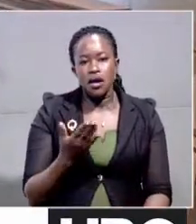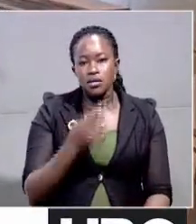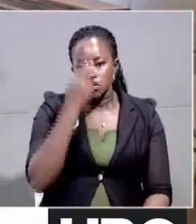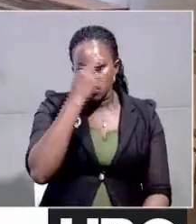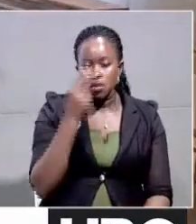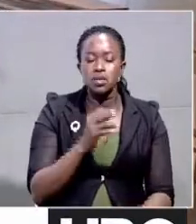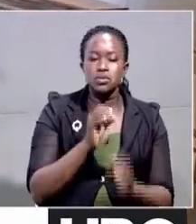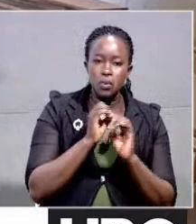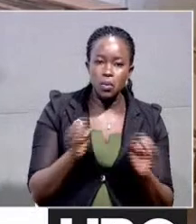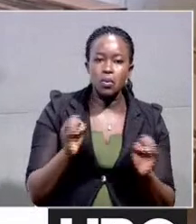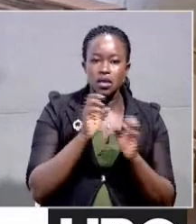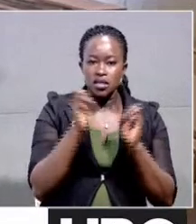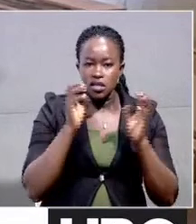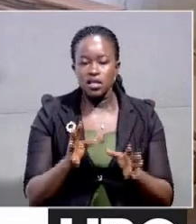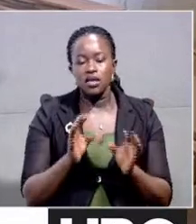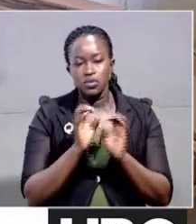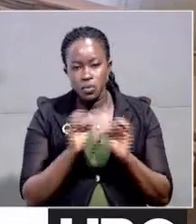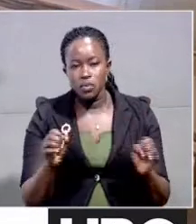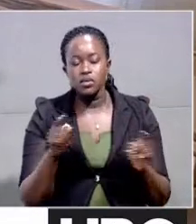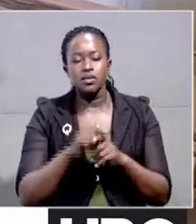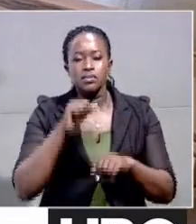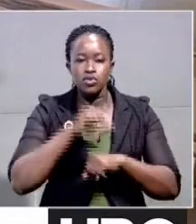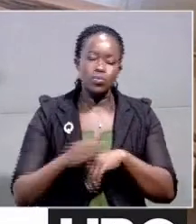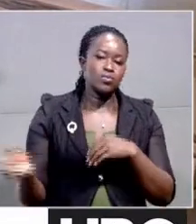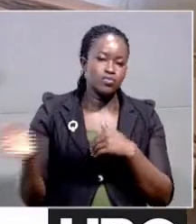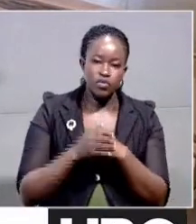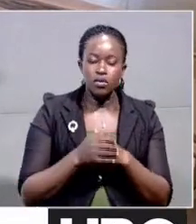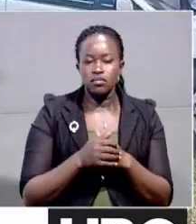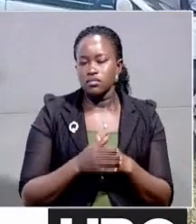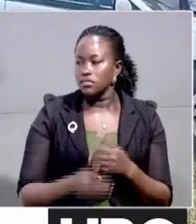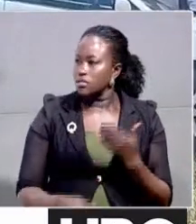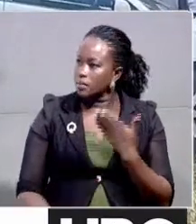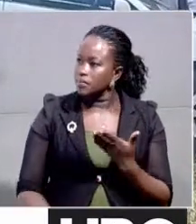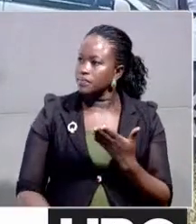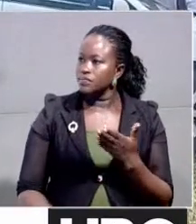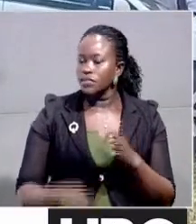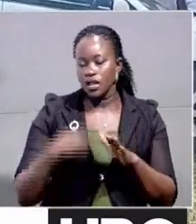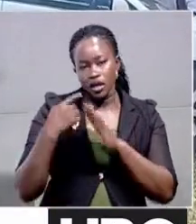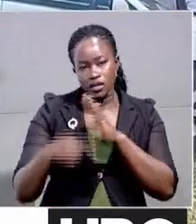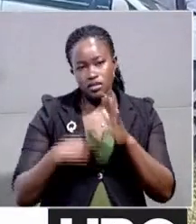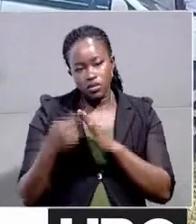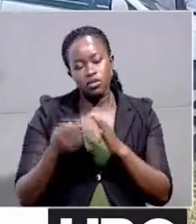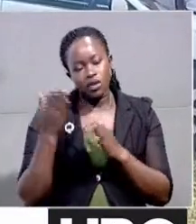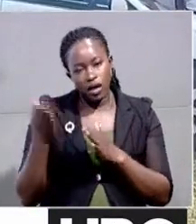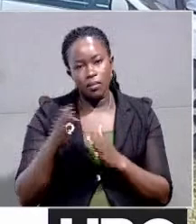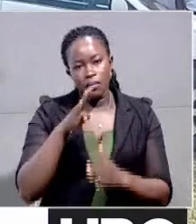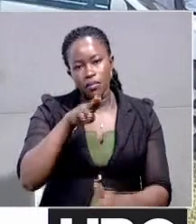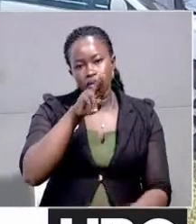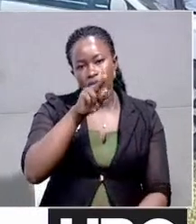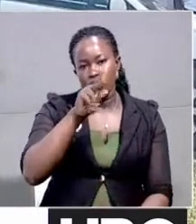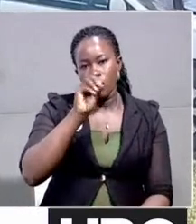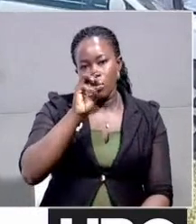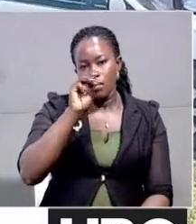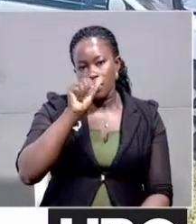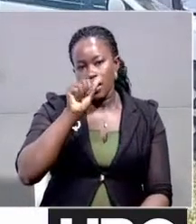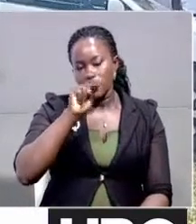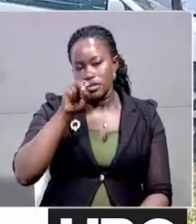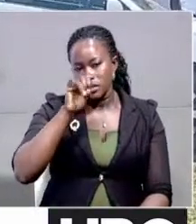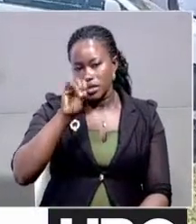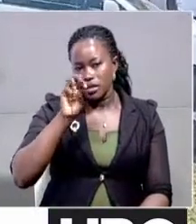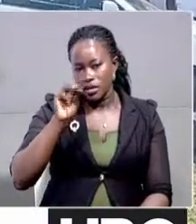and the schools were totally closed. Following this situation, the Bukoma CMB District Education